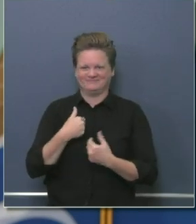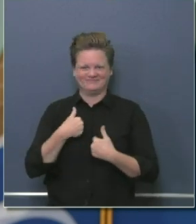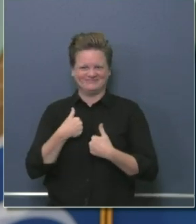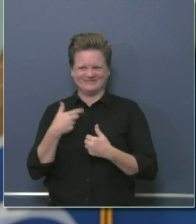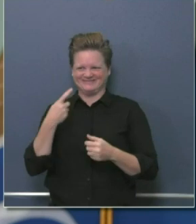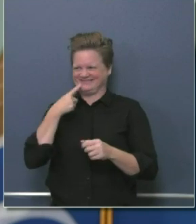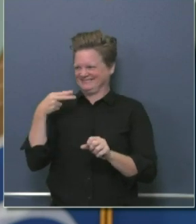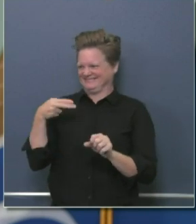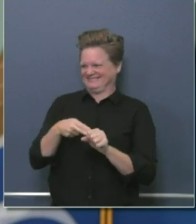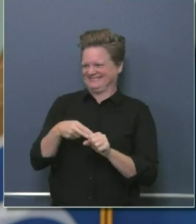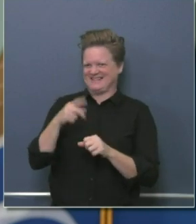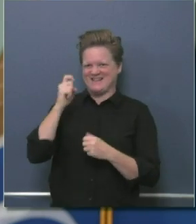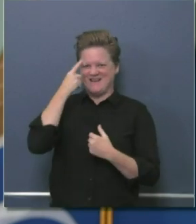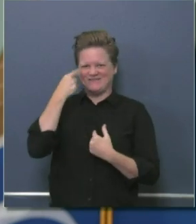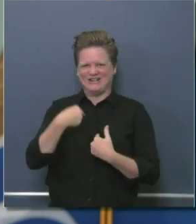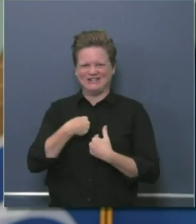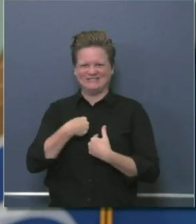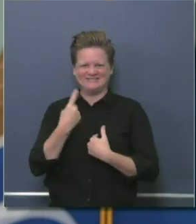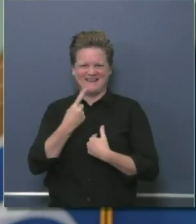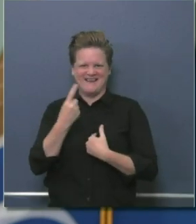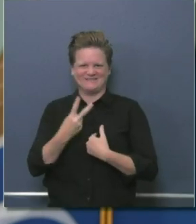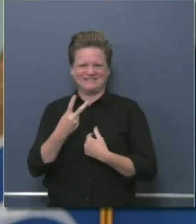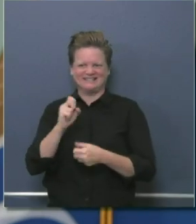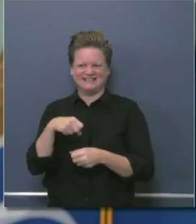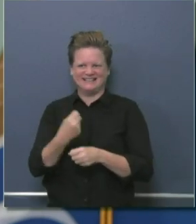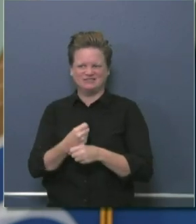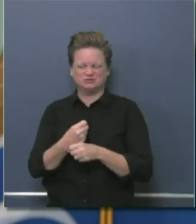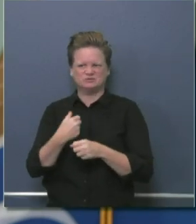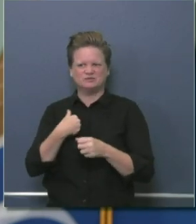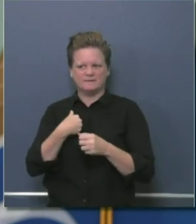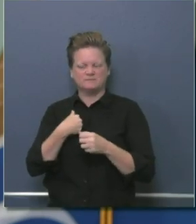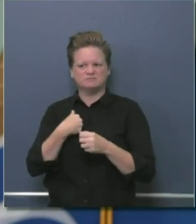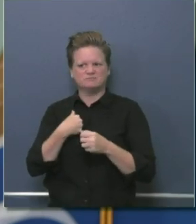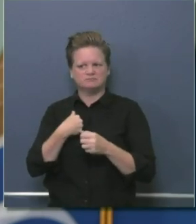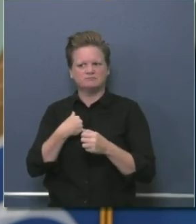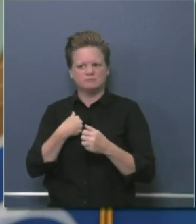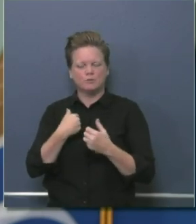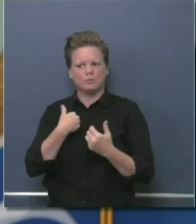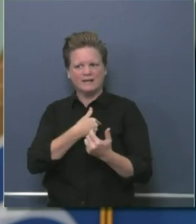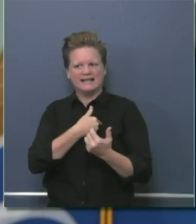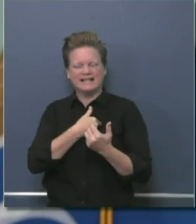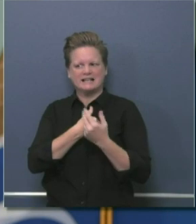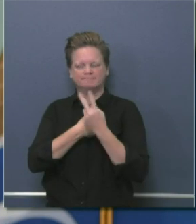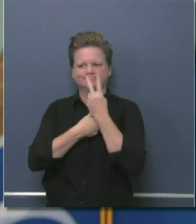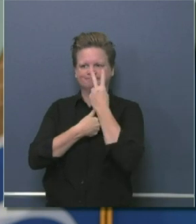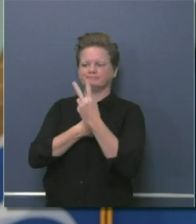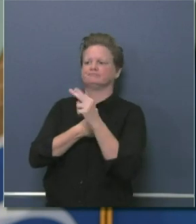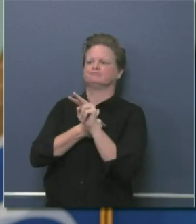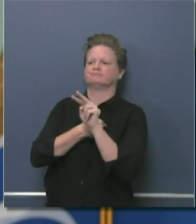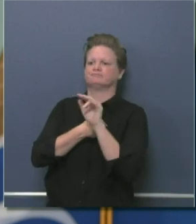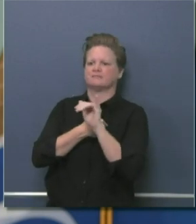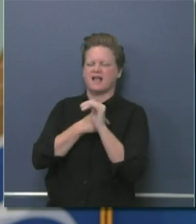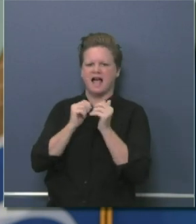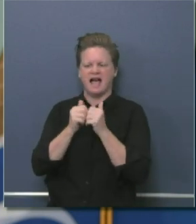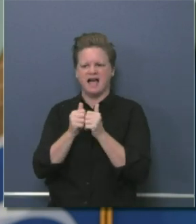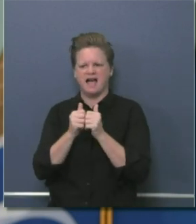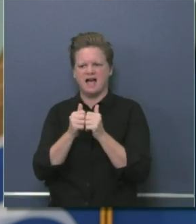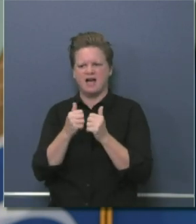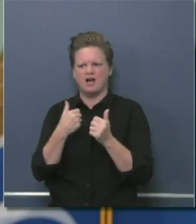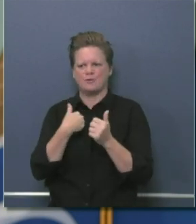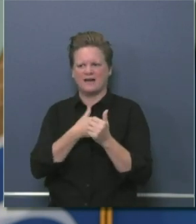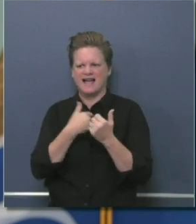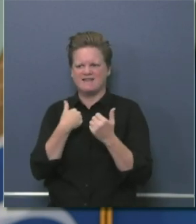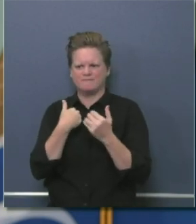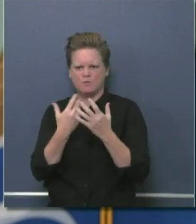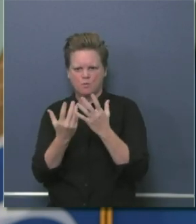West Coast collaborative that goes even beyond this moment. We've been talking more broadly about a growth and inclusion strategy.